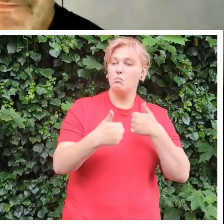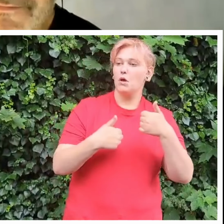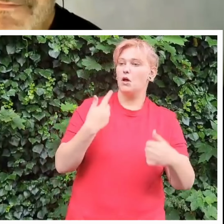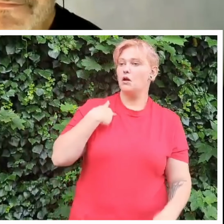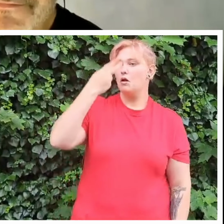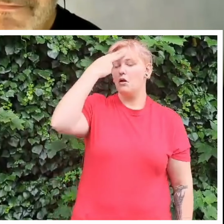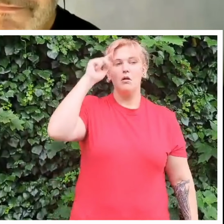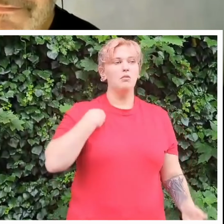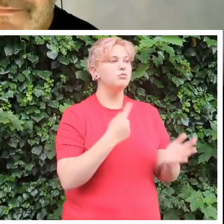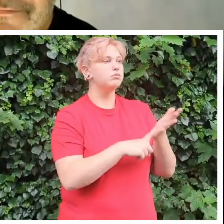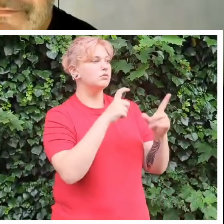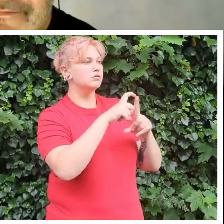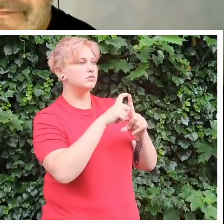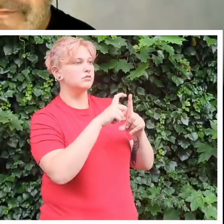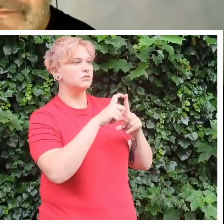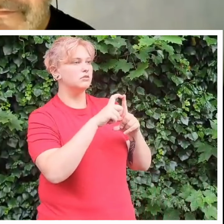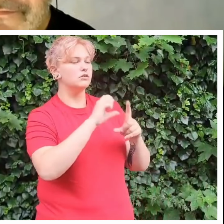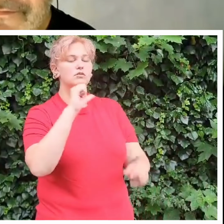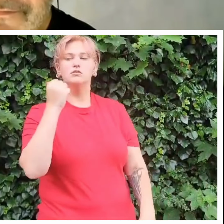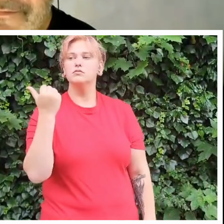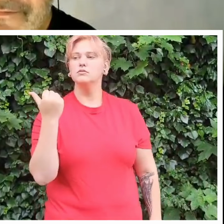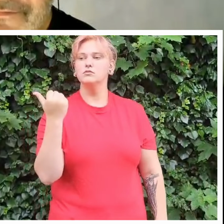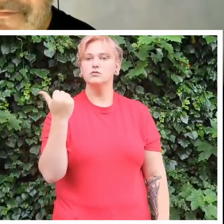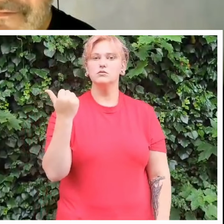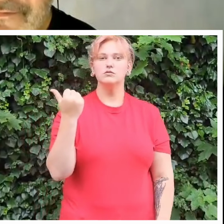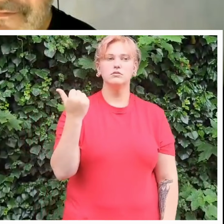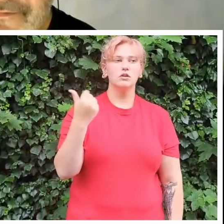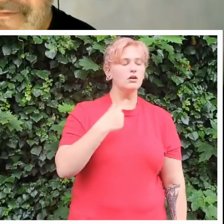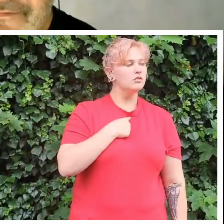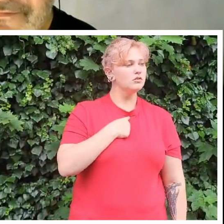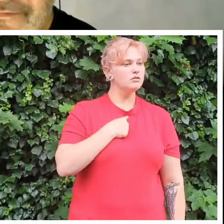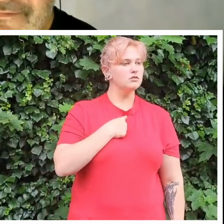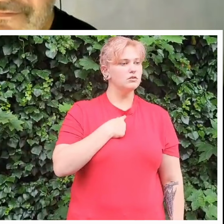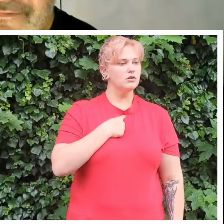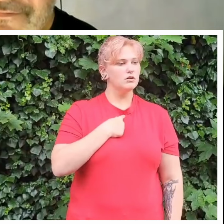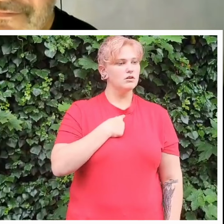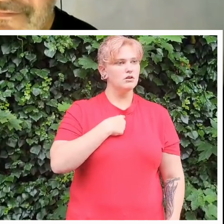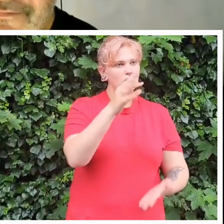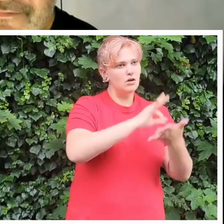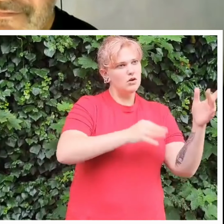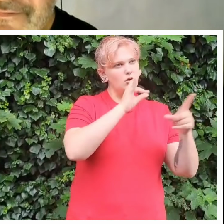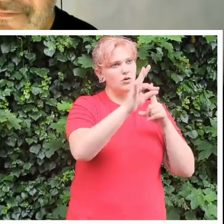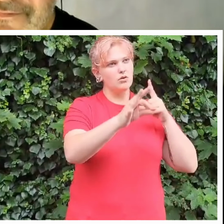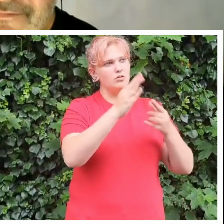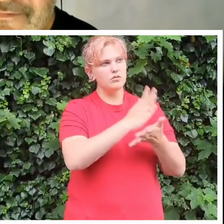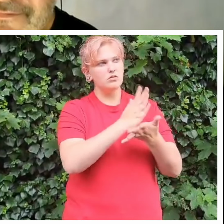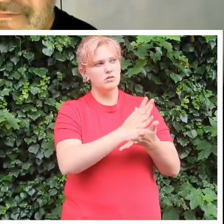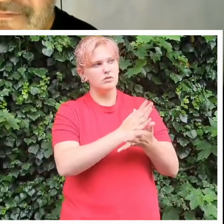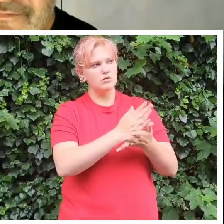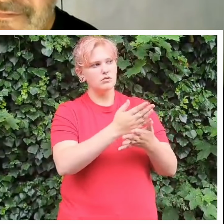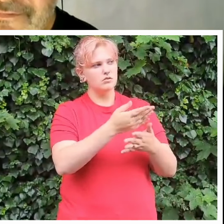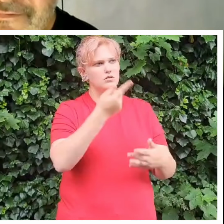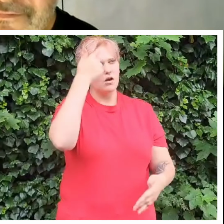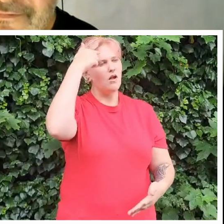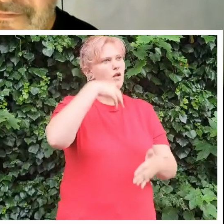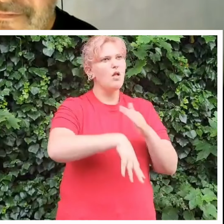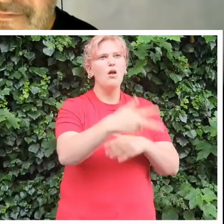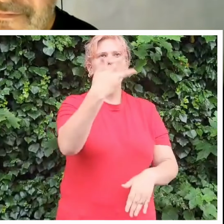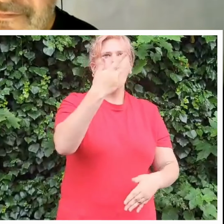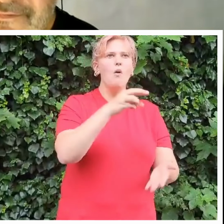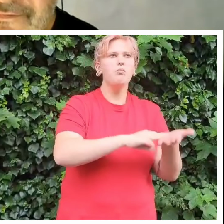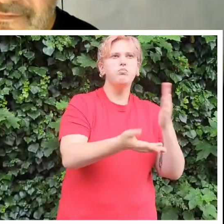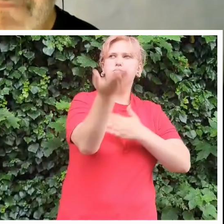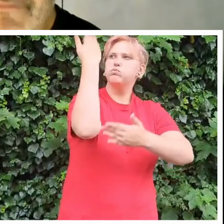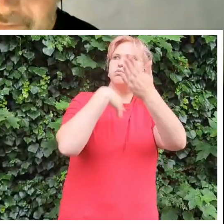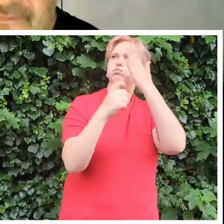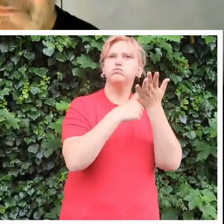Okay, so my name's Laine Dadson, and I wrote a poem basically, I think it's more than 18 months